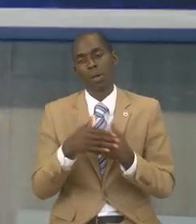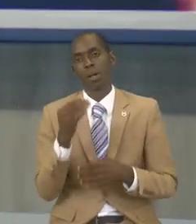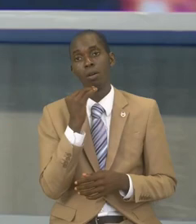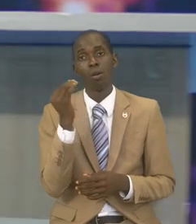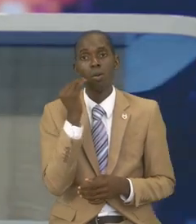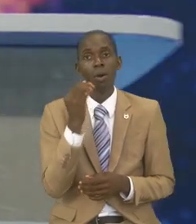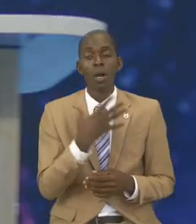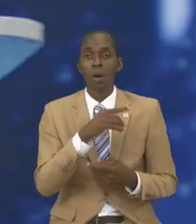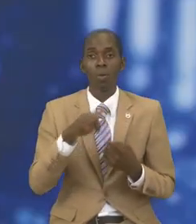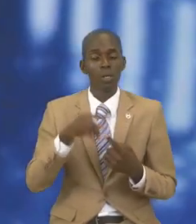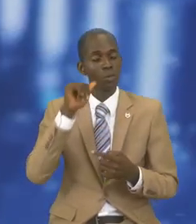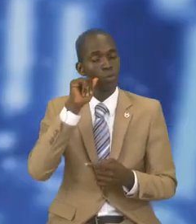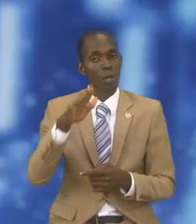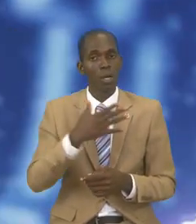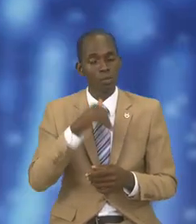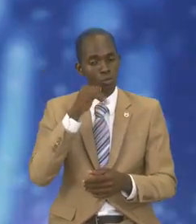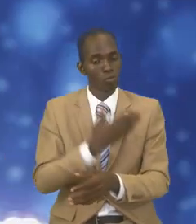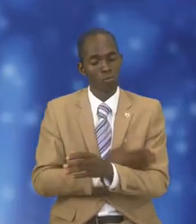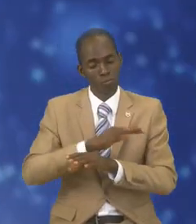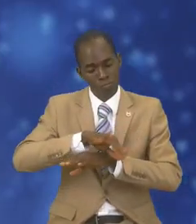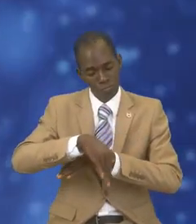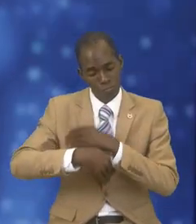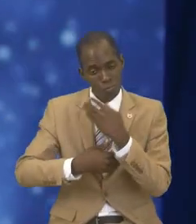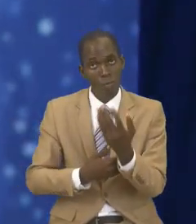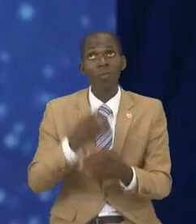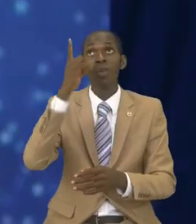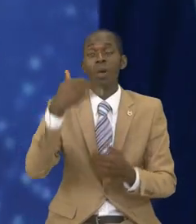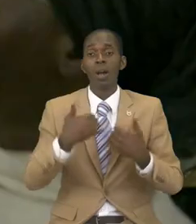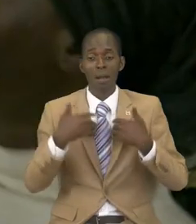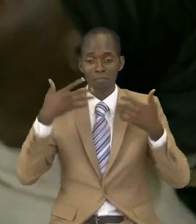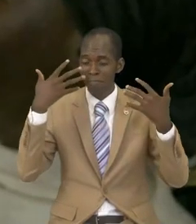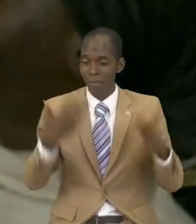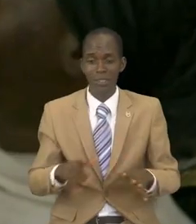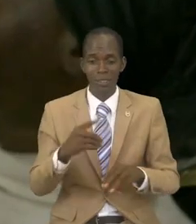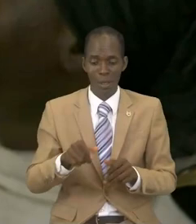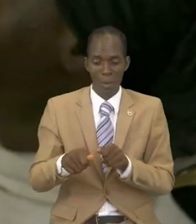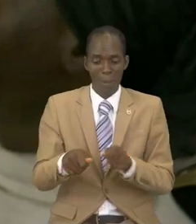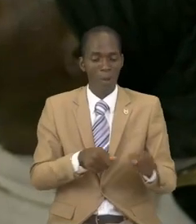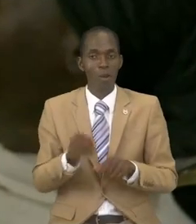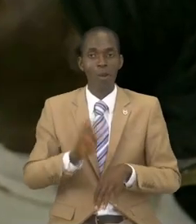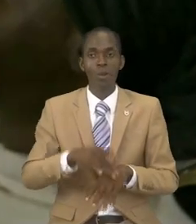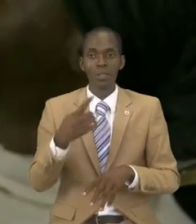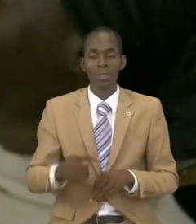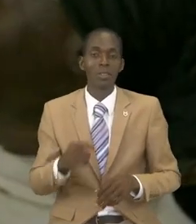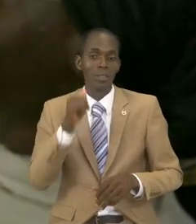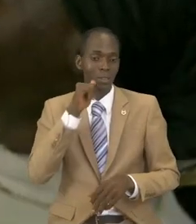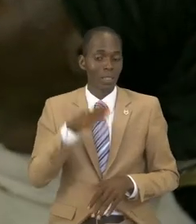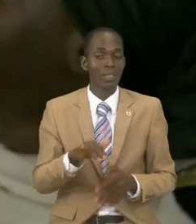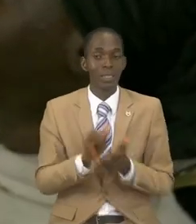and when they woke up the following morning, God had performed the operation. that the opening that was not